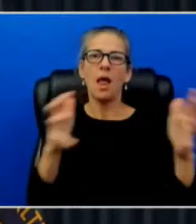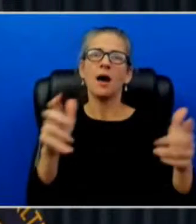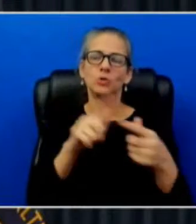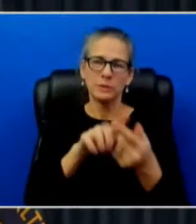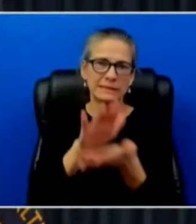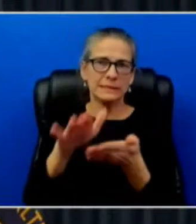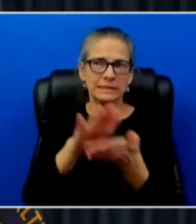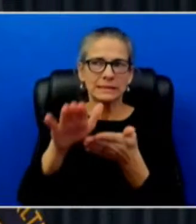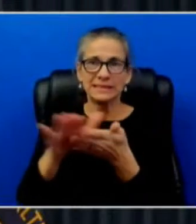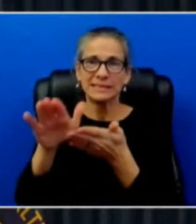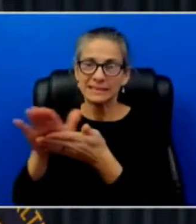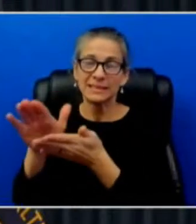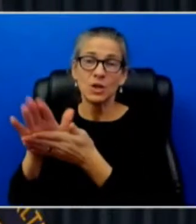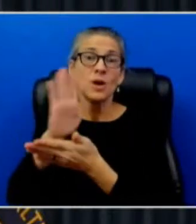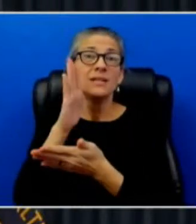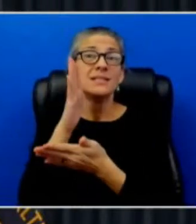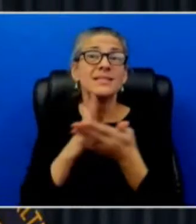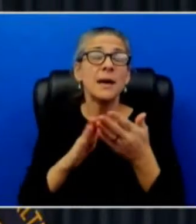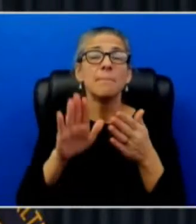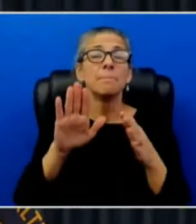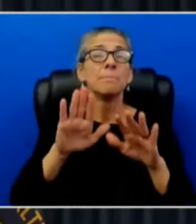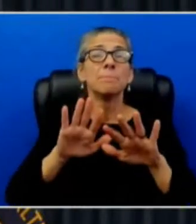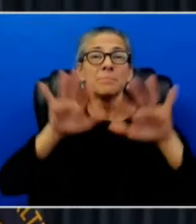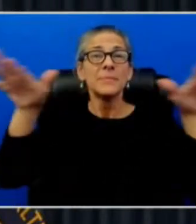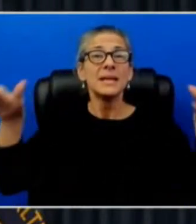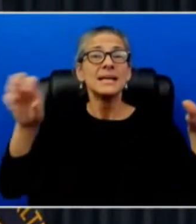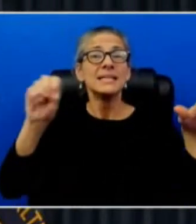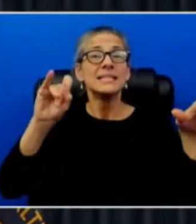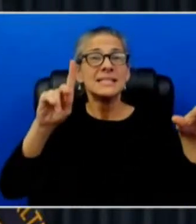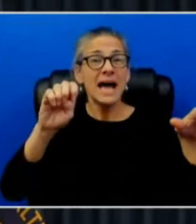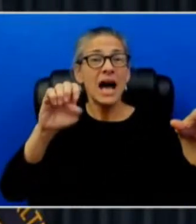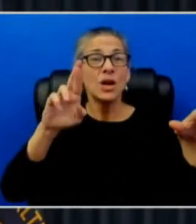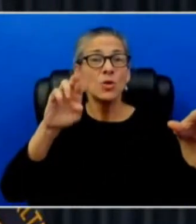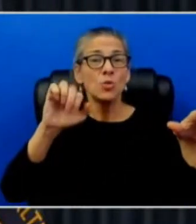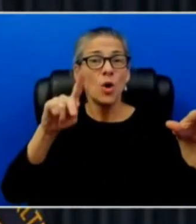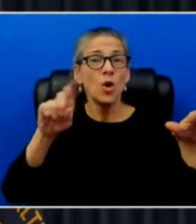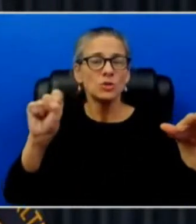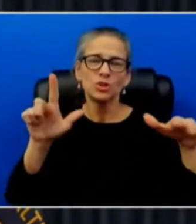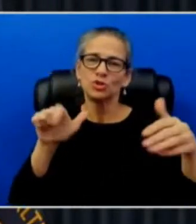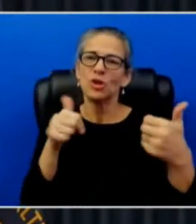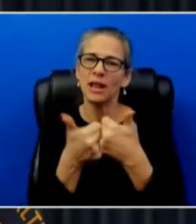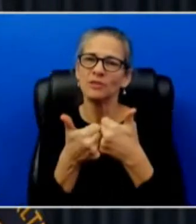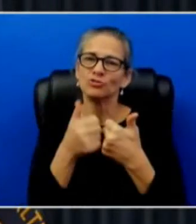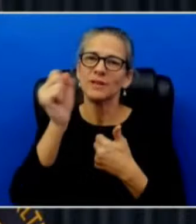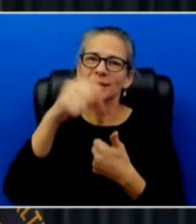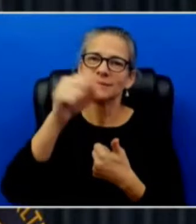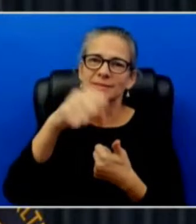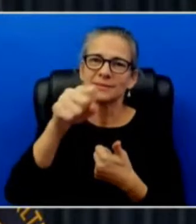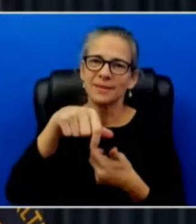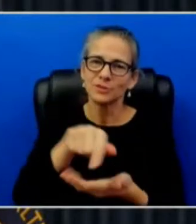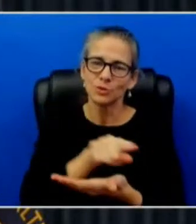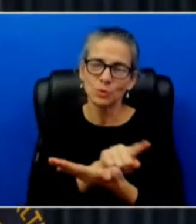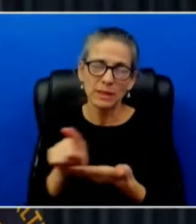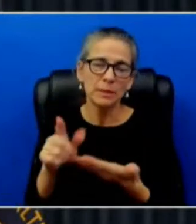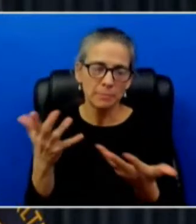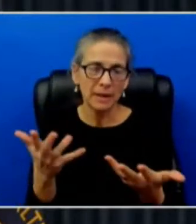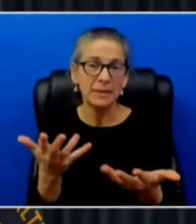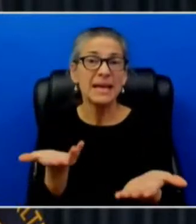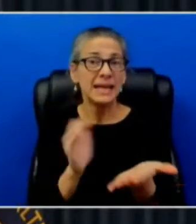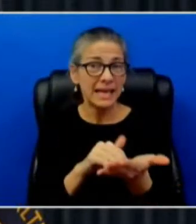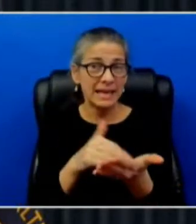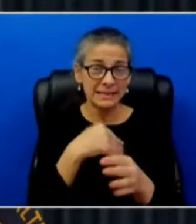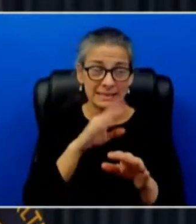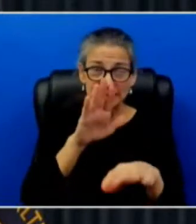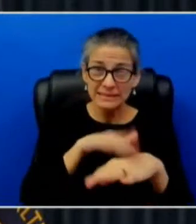to be some side roads that are going to be challenging going through the week. So again, to everybody, be